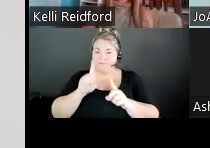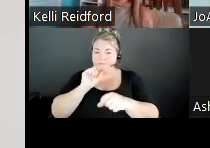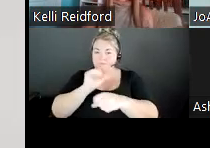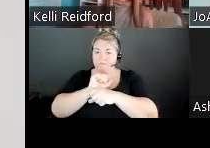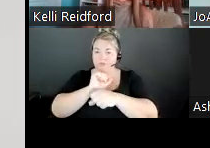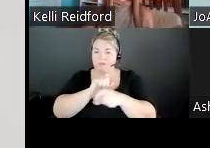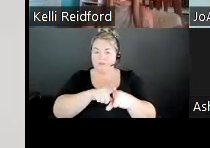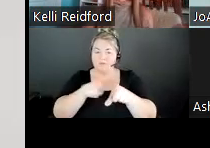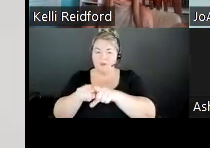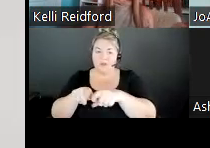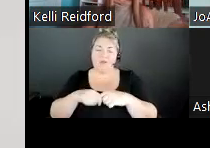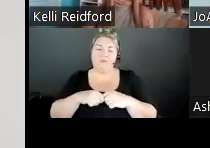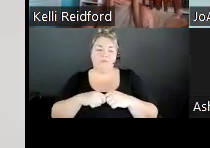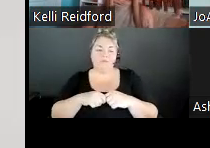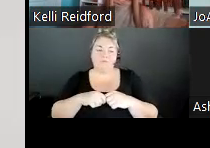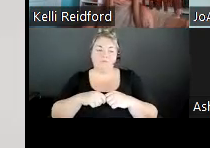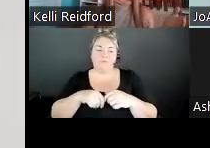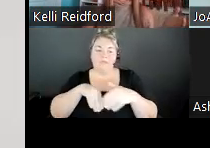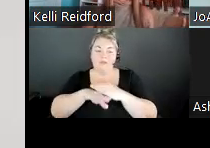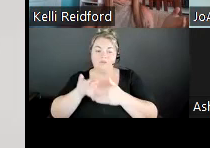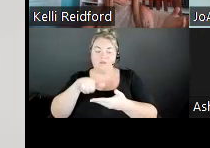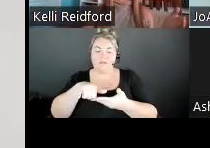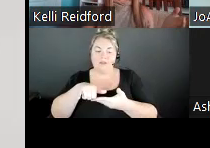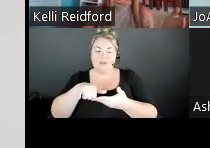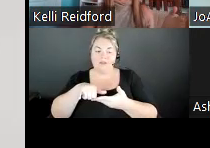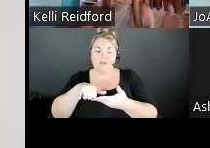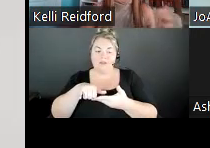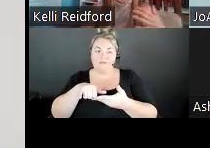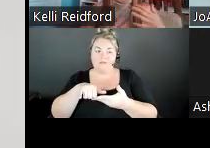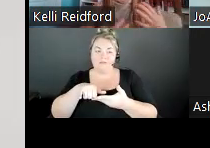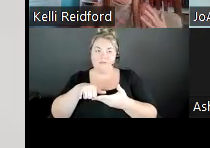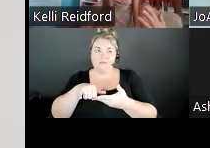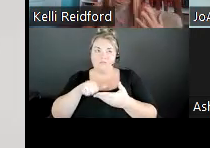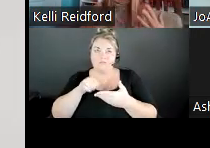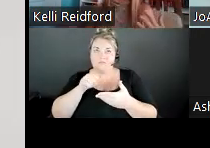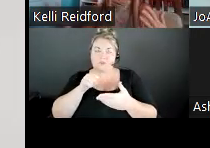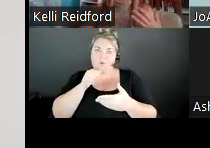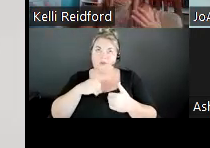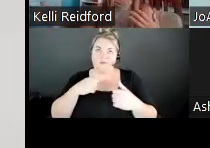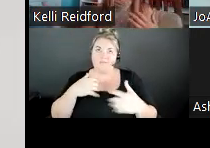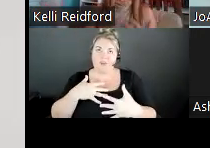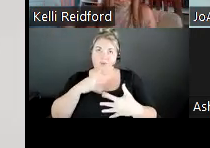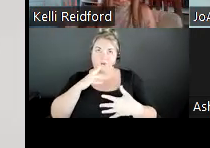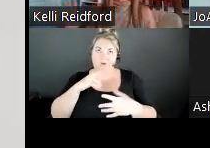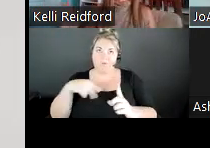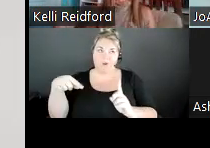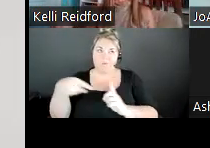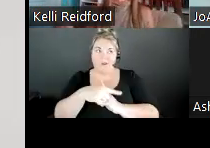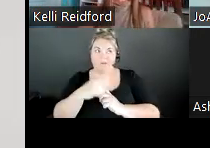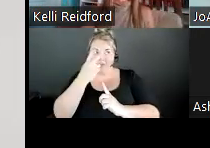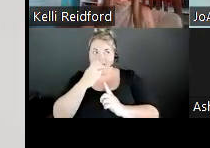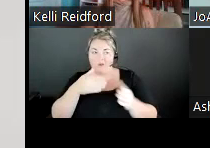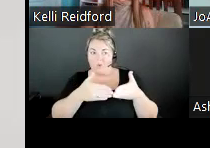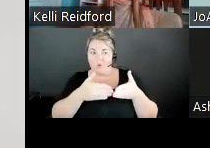well. Ensuring that you don't, there's not a fear that you're going to walk around a blind corner if